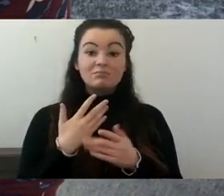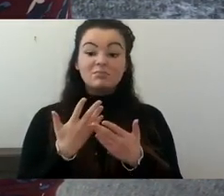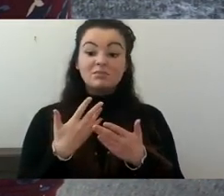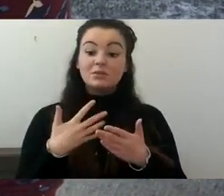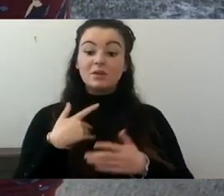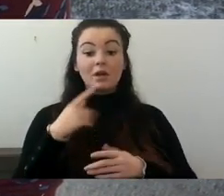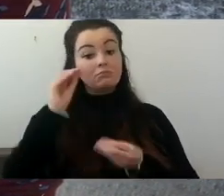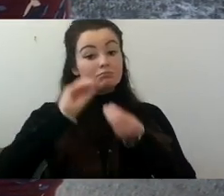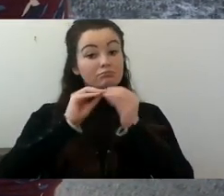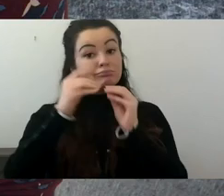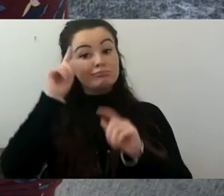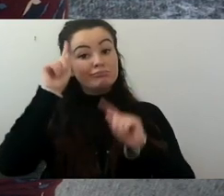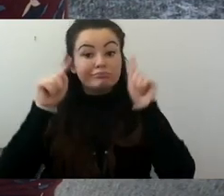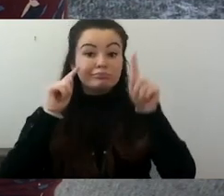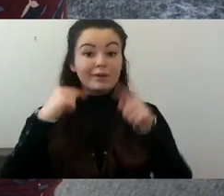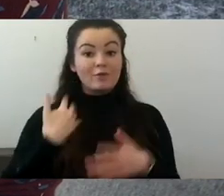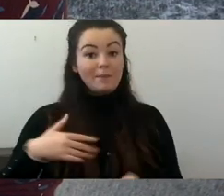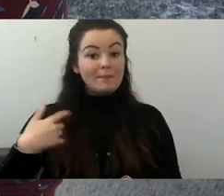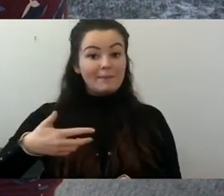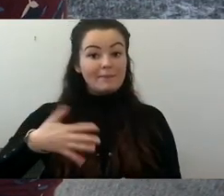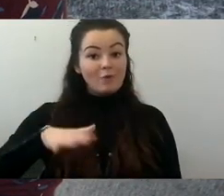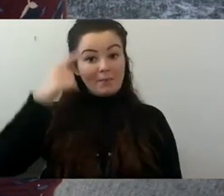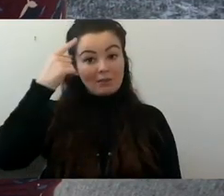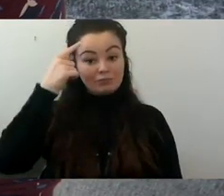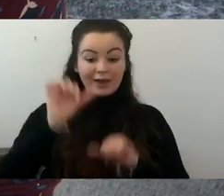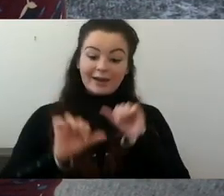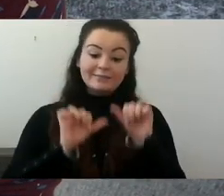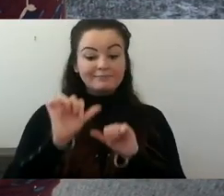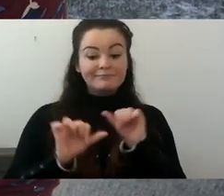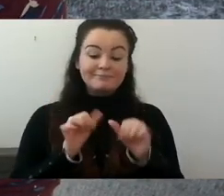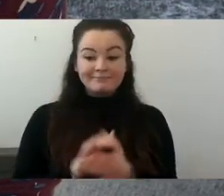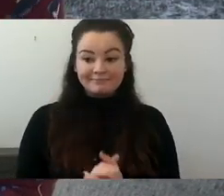go with the flow with this, so whatever